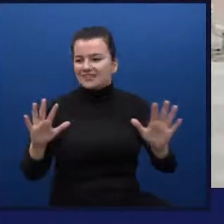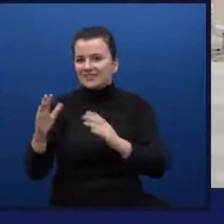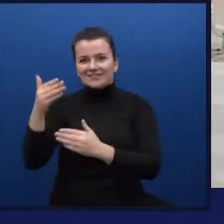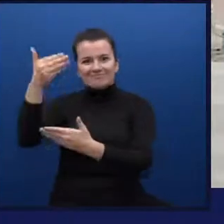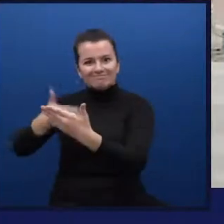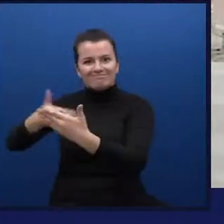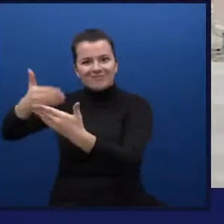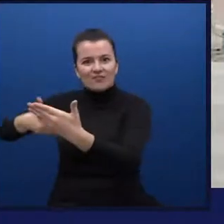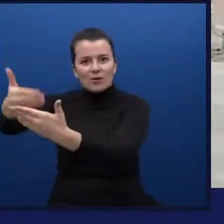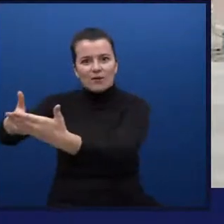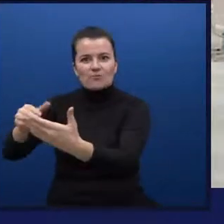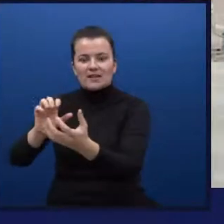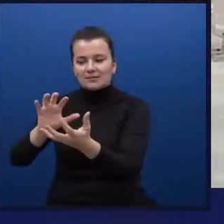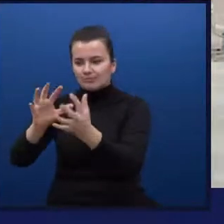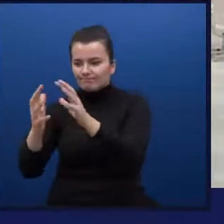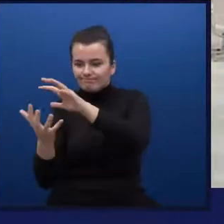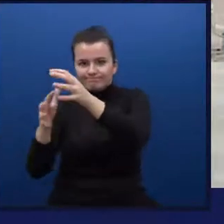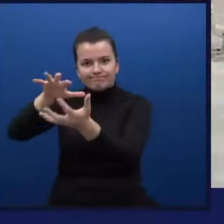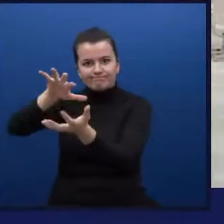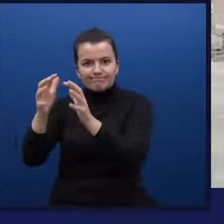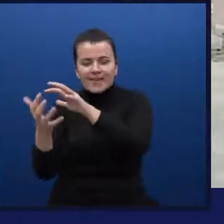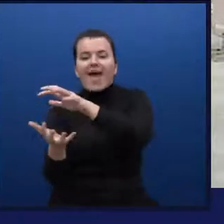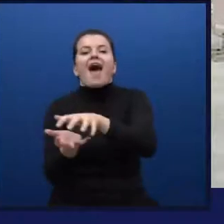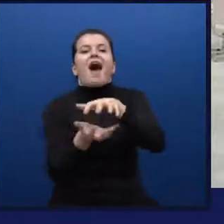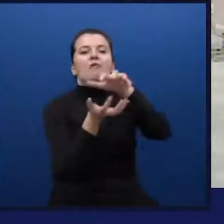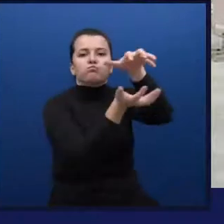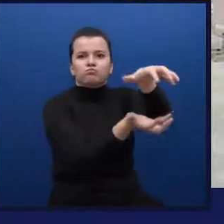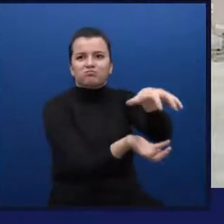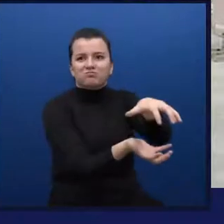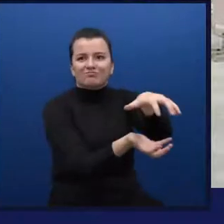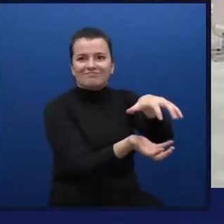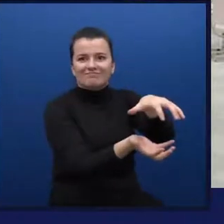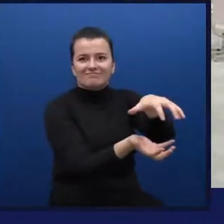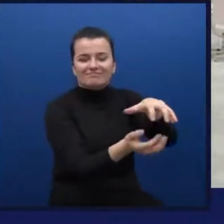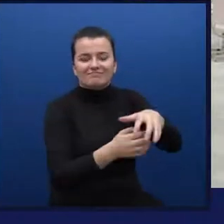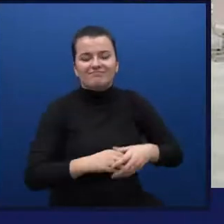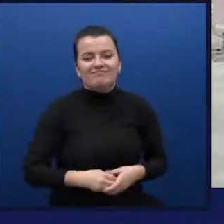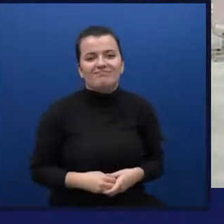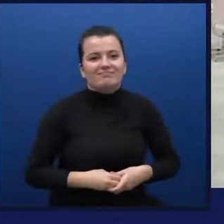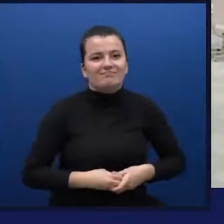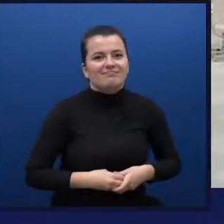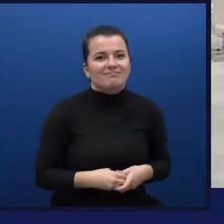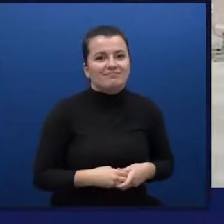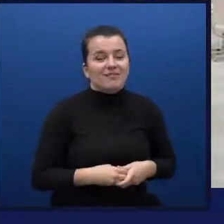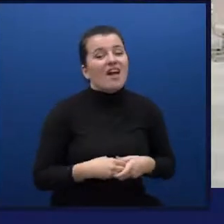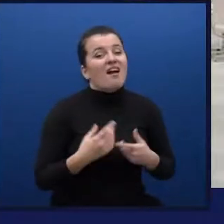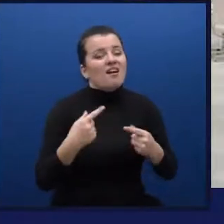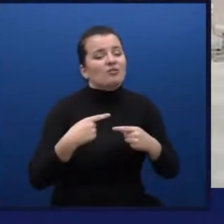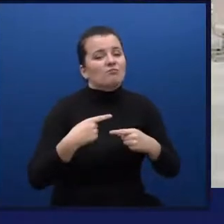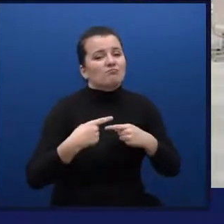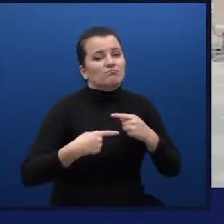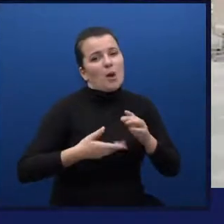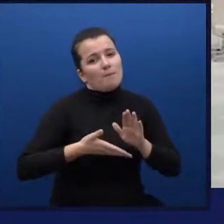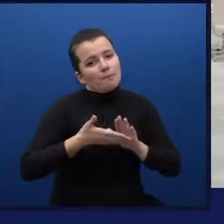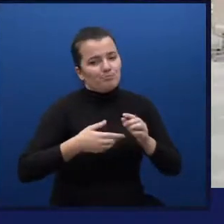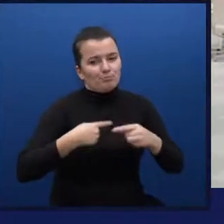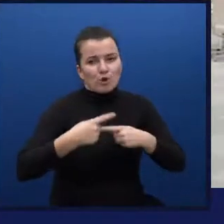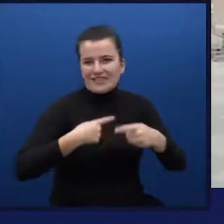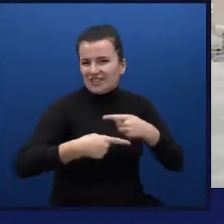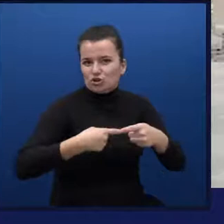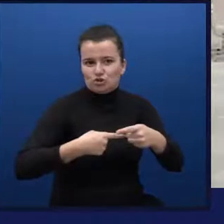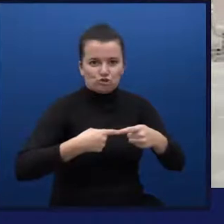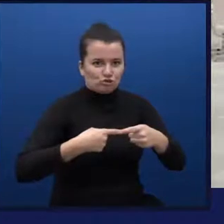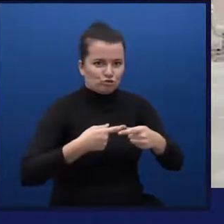and what those assets relate to. And then there's kind of the procedural generation part, which is a little bit more